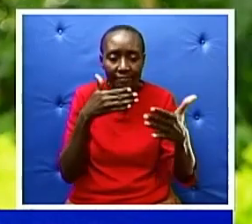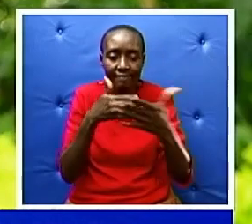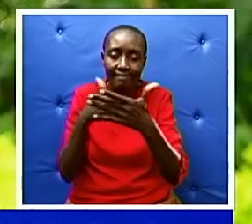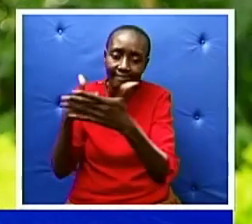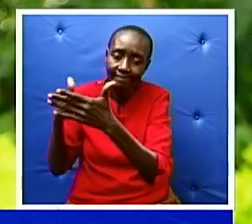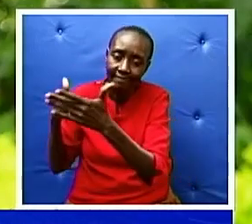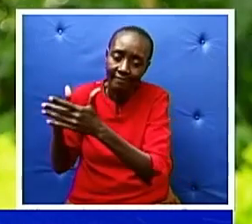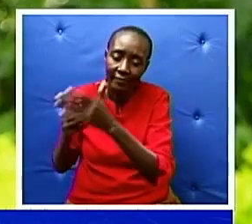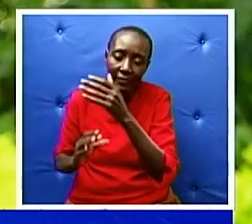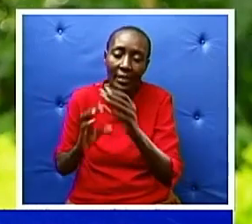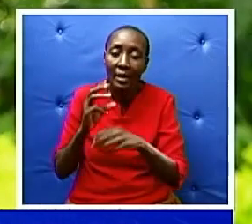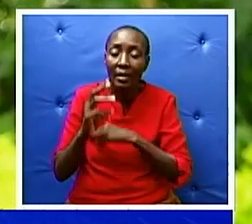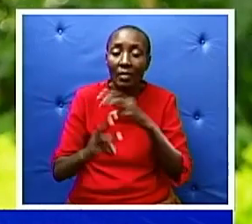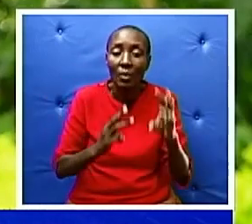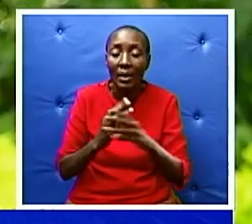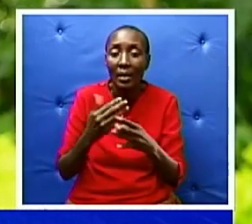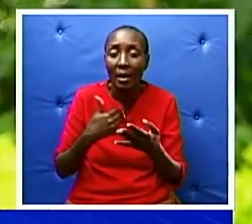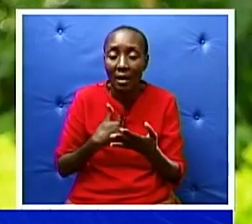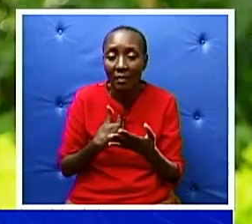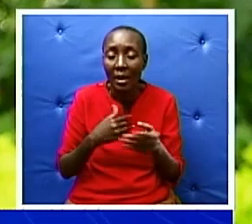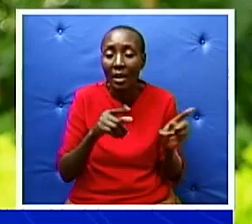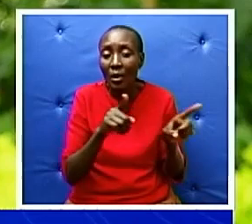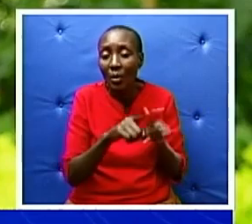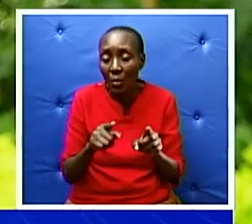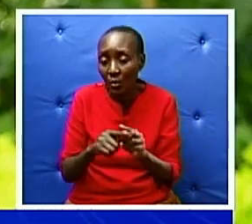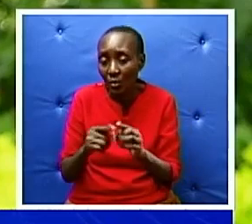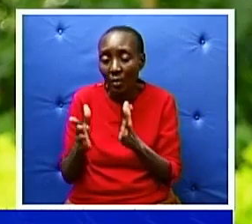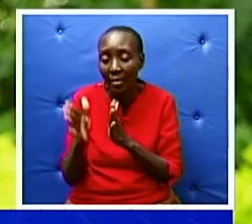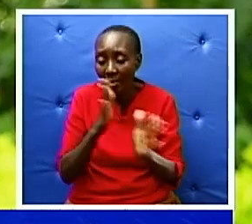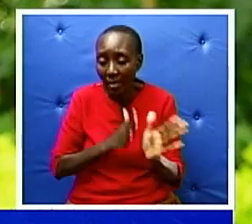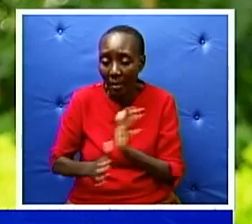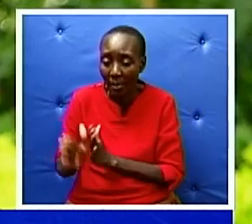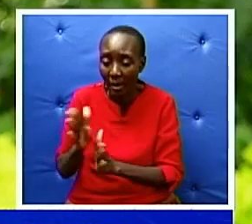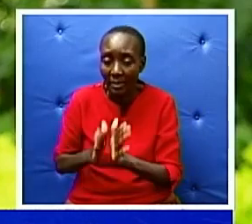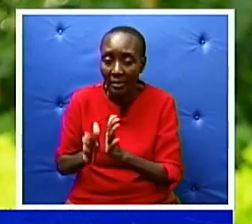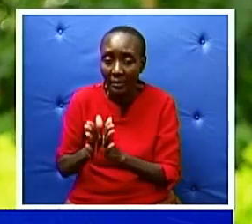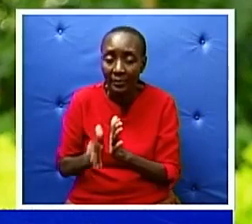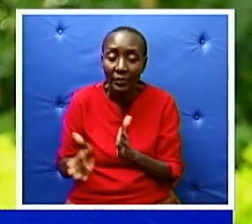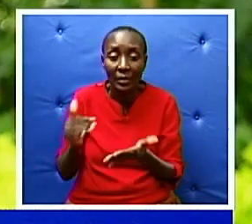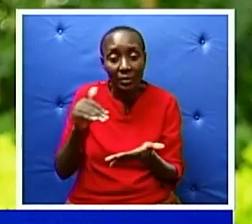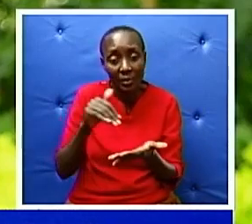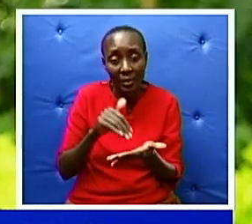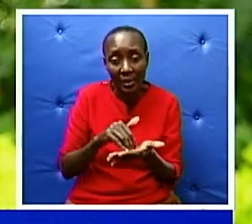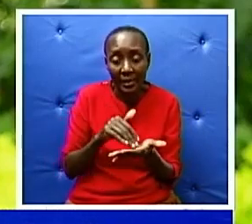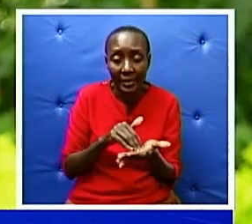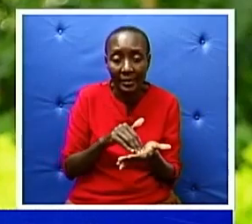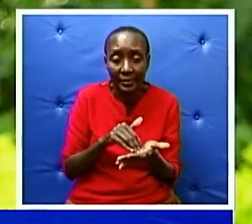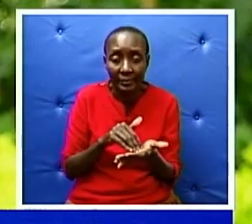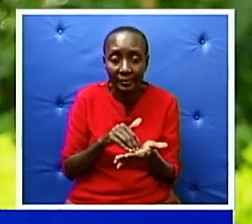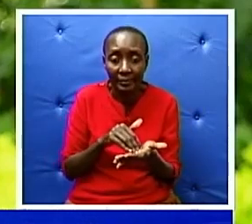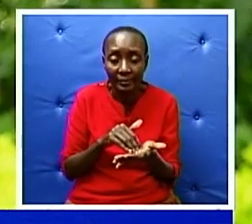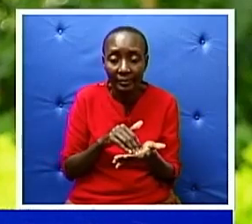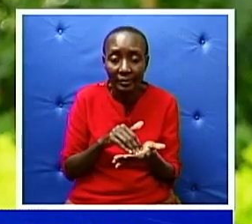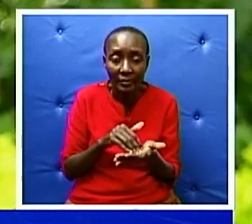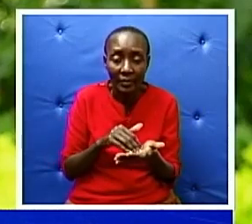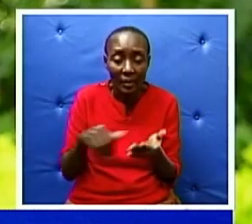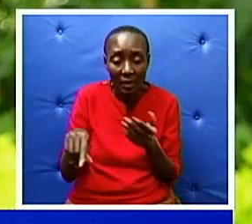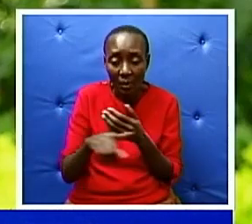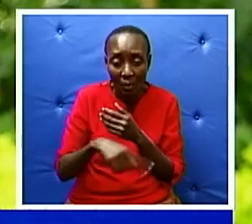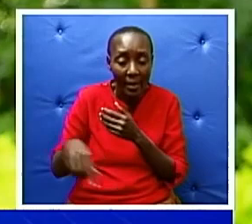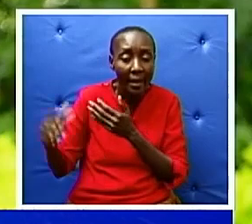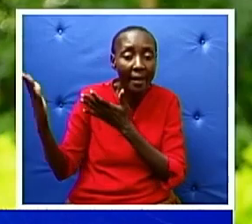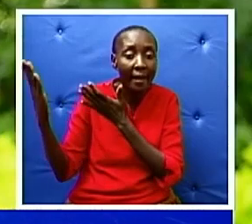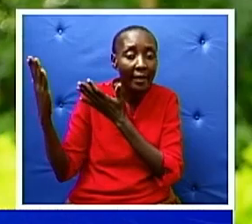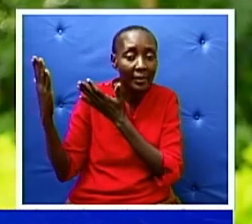world and the logistics. Mm-hmm. So again, are we going to receive that